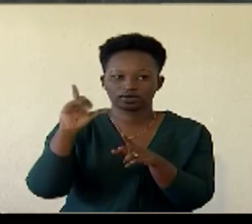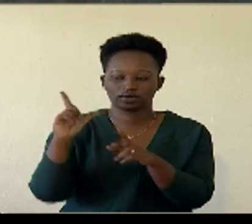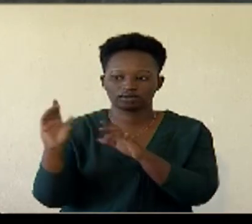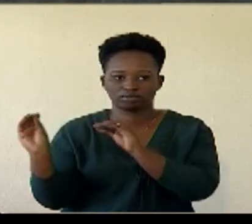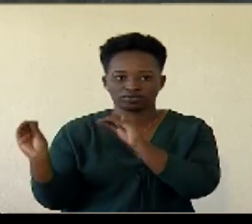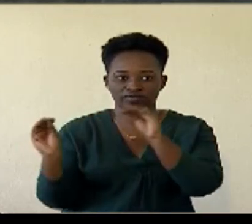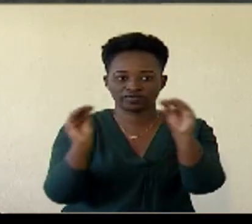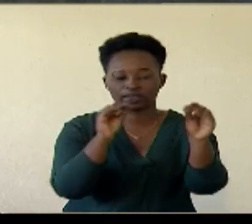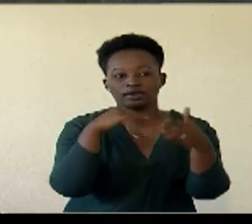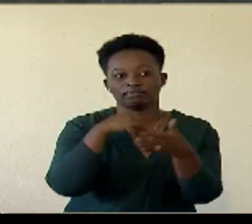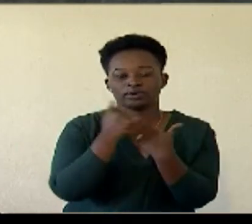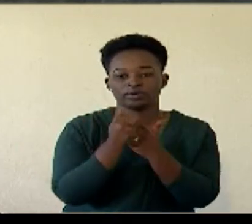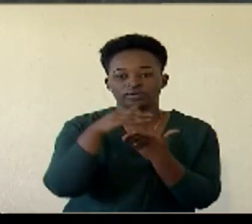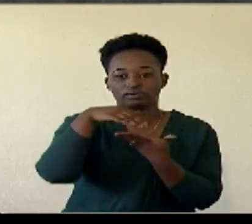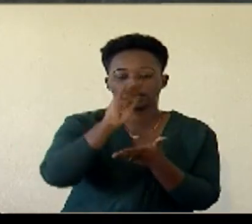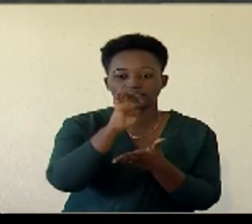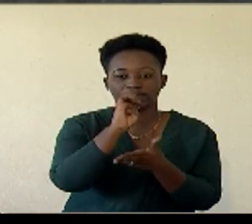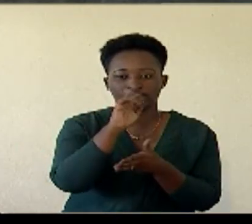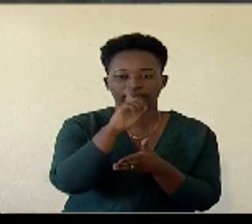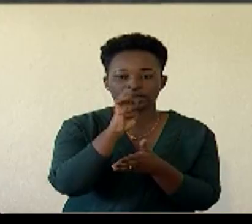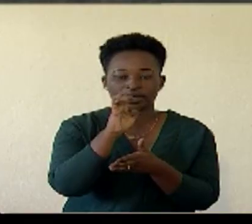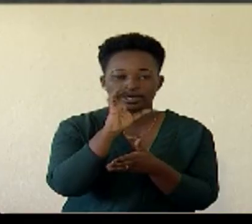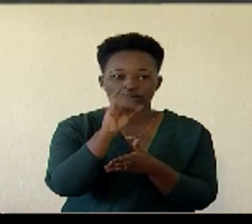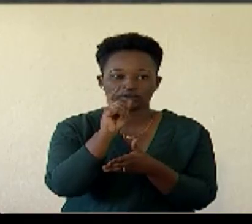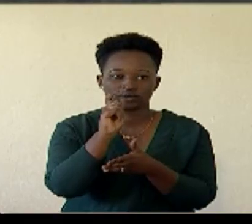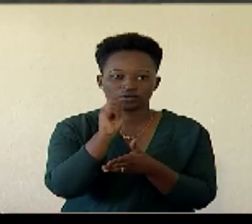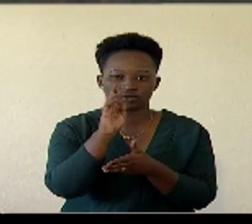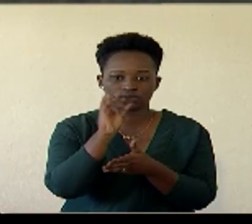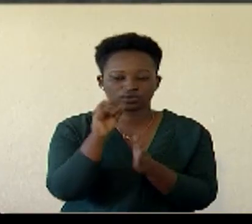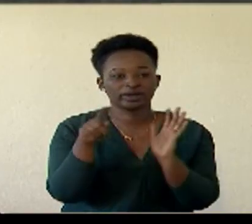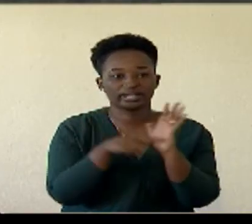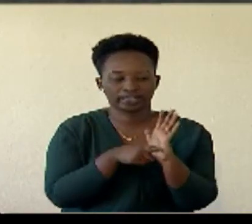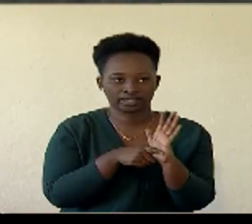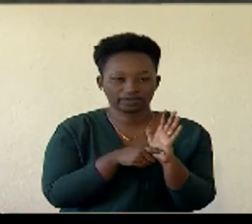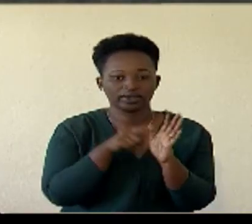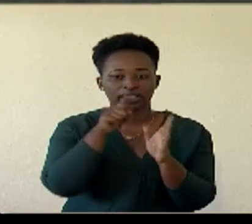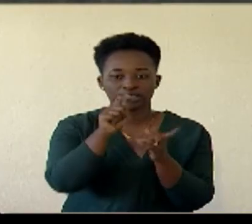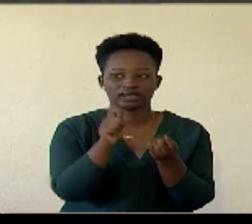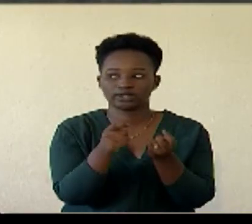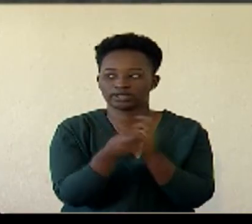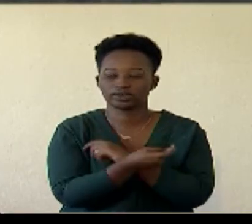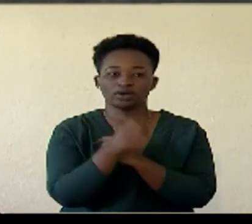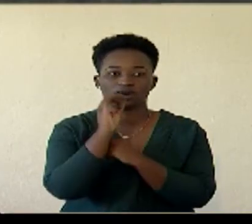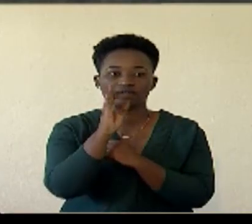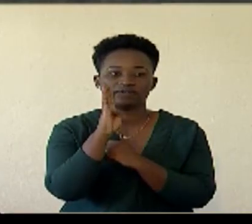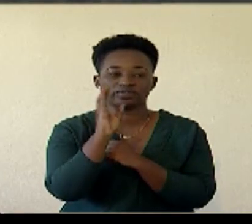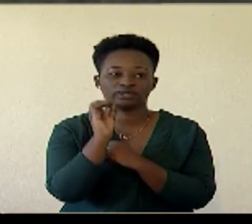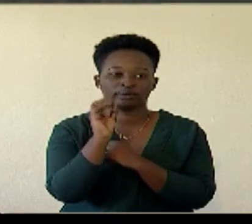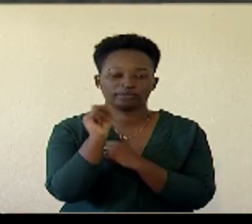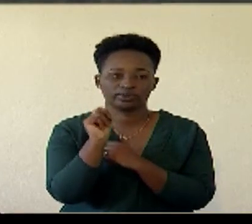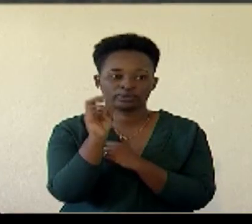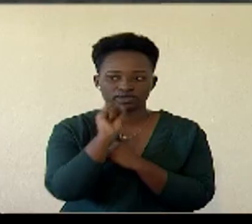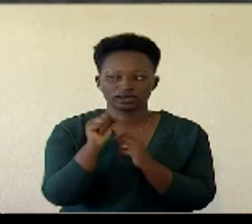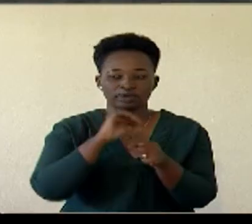away because it is more electronegative. So there is rearrangement of the bond. So this forms